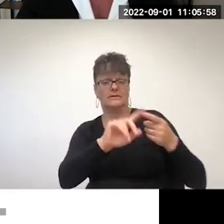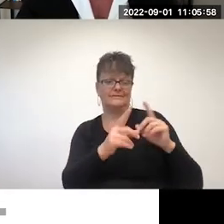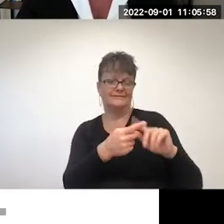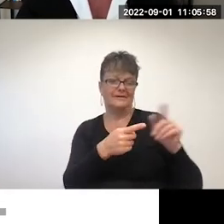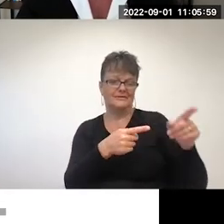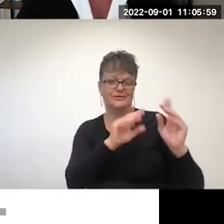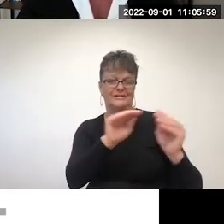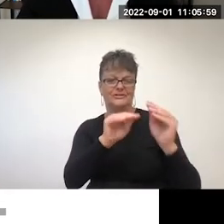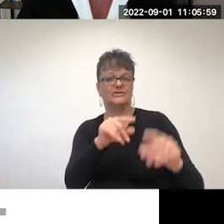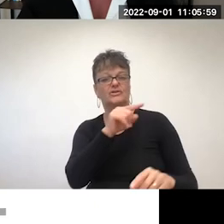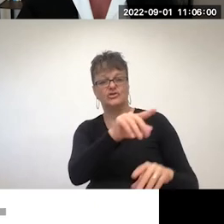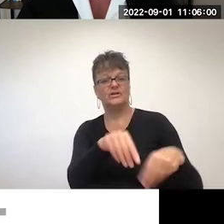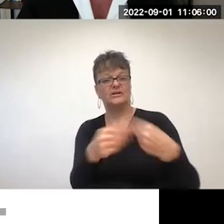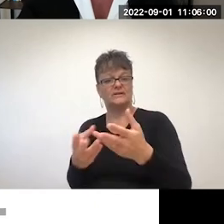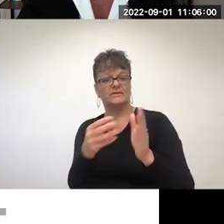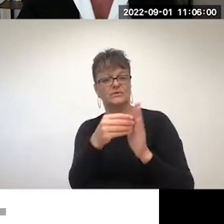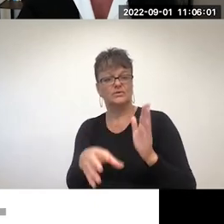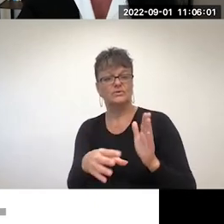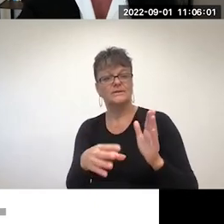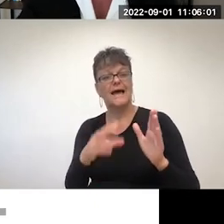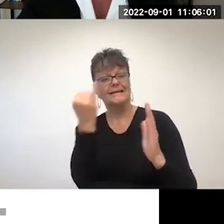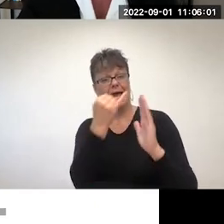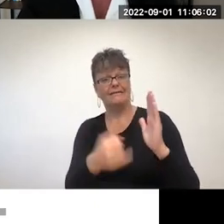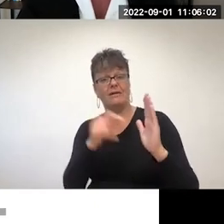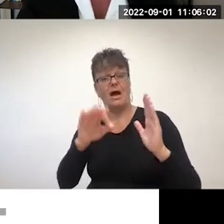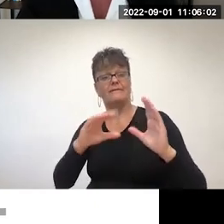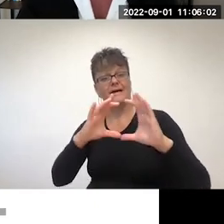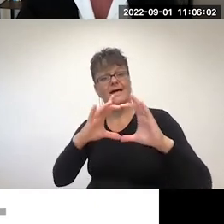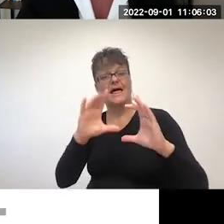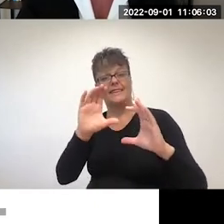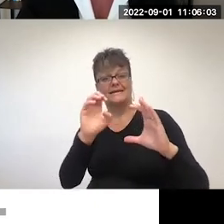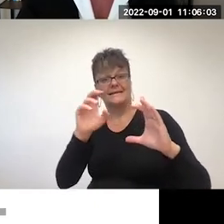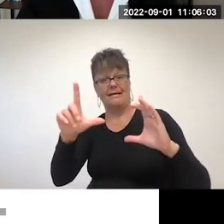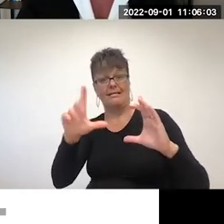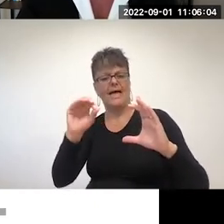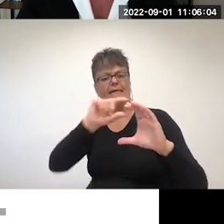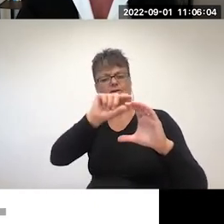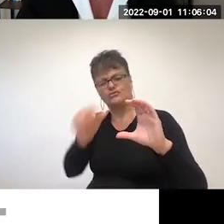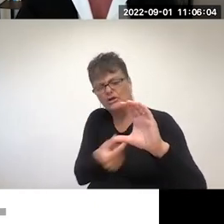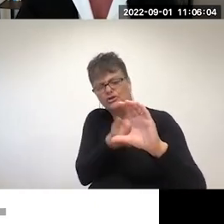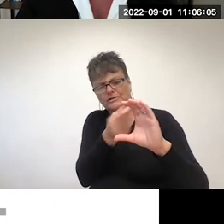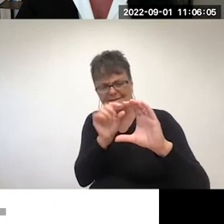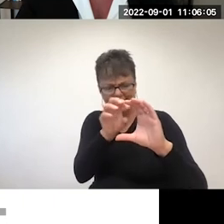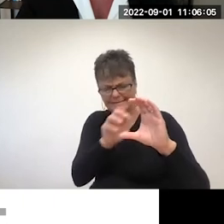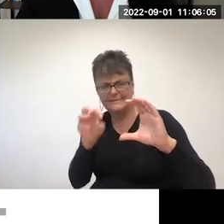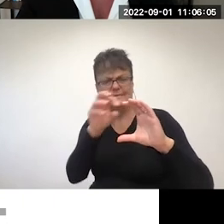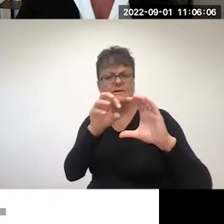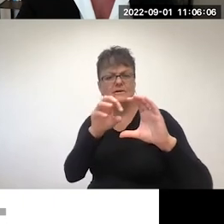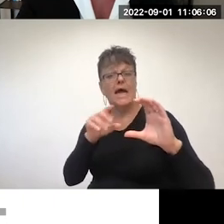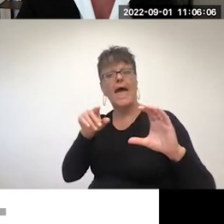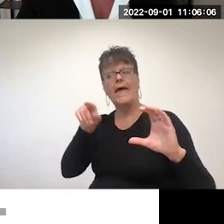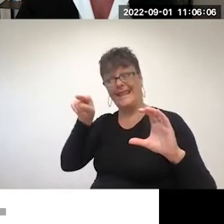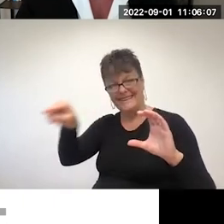diagrams of cells and cell structures, and students annotate while she lectures. So anything along that line to help students organize new information is